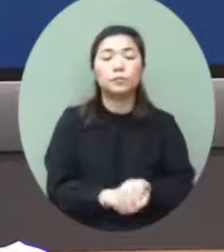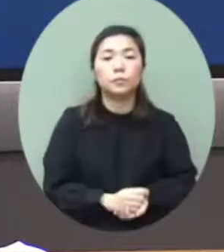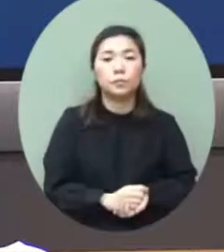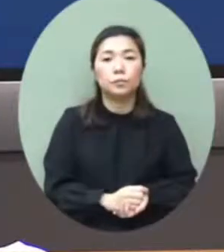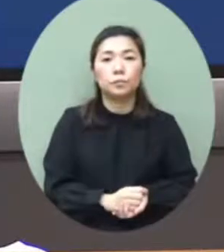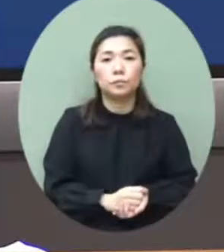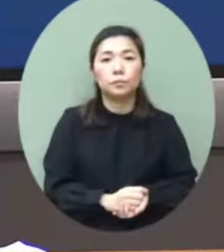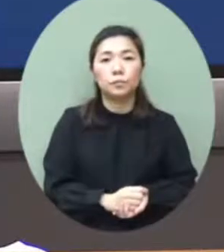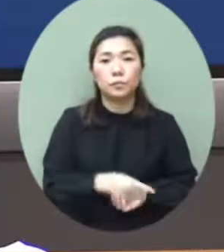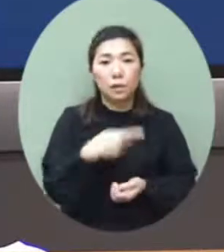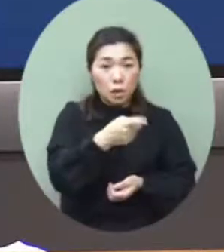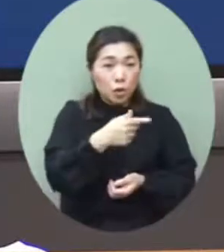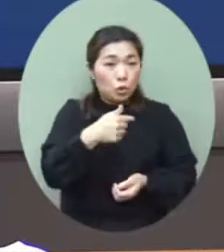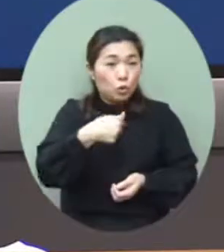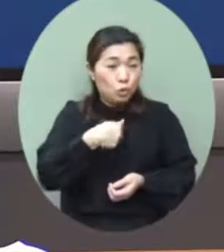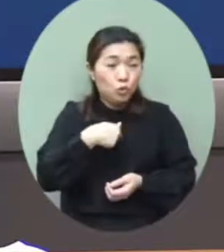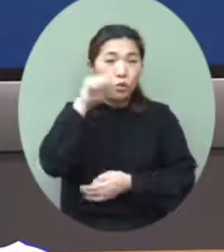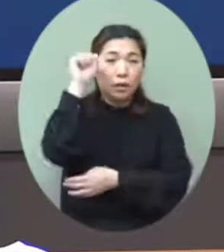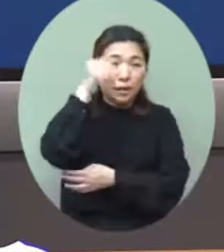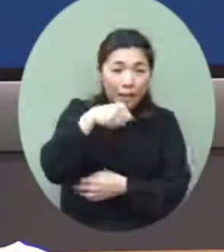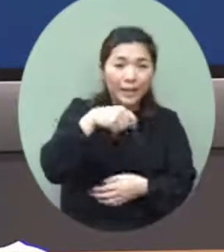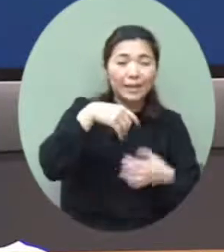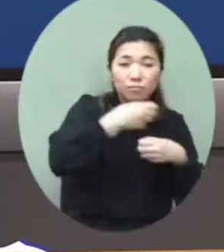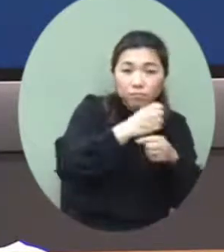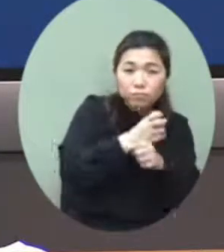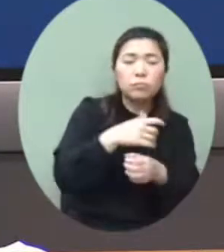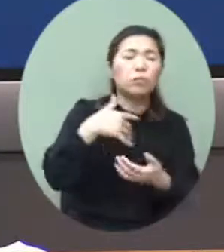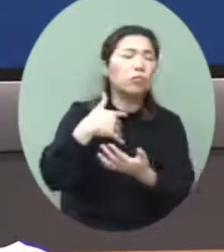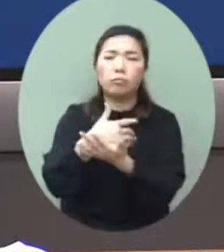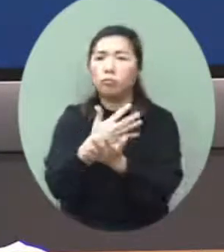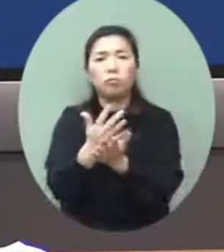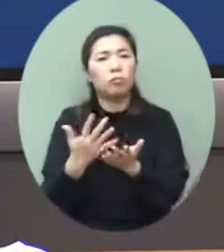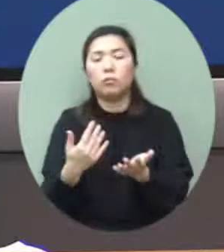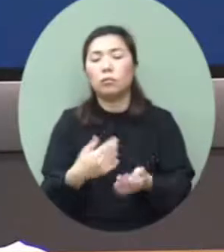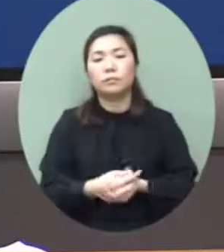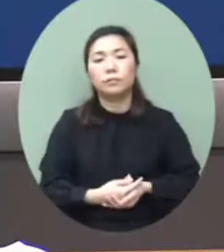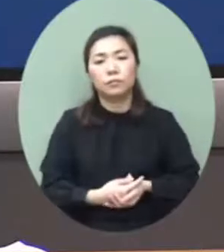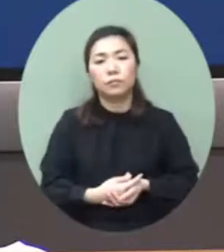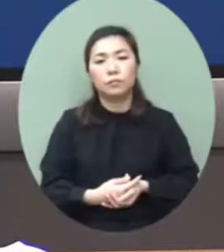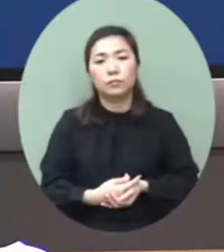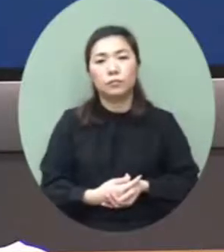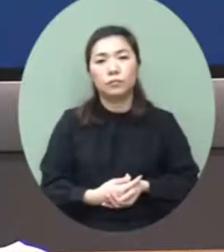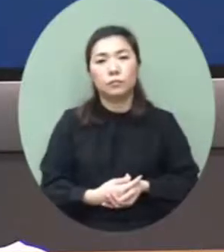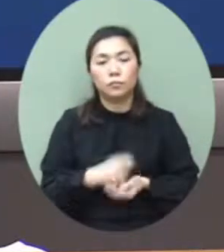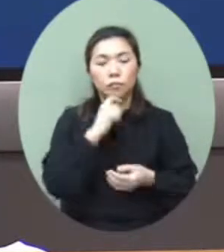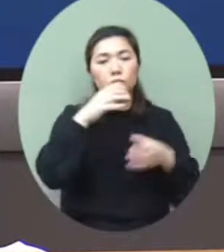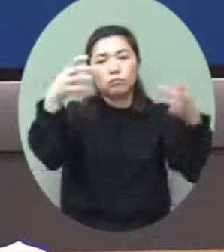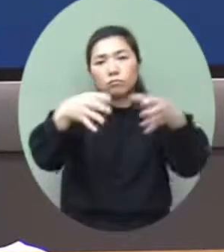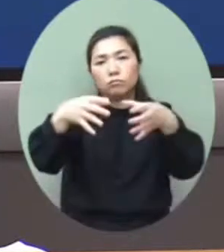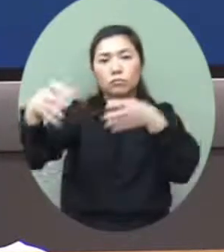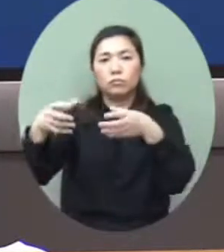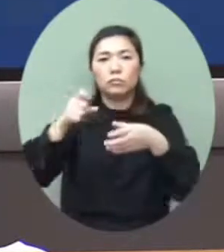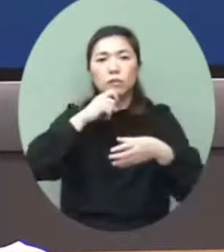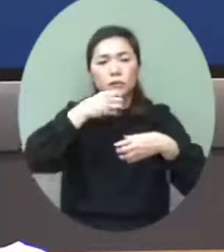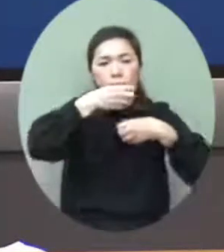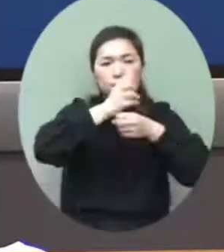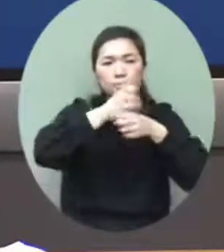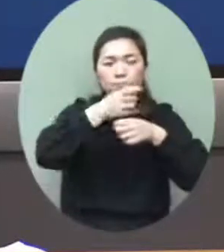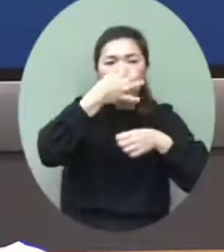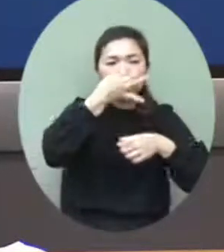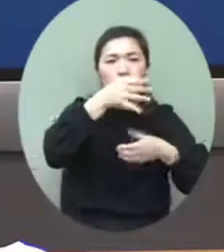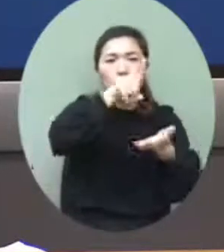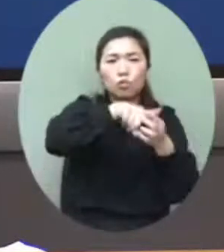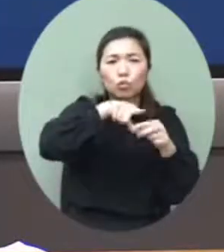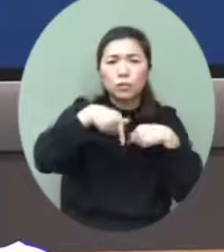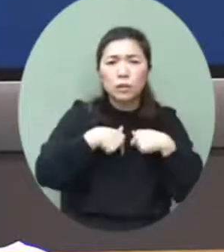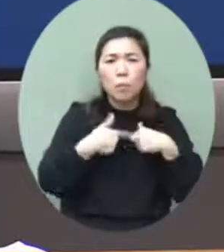Every day, we conduct a large number of PCR tests of mandatory or voluntary